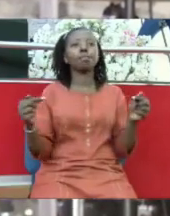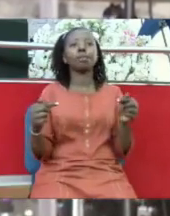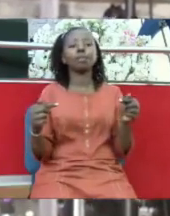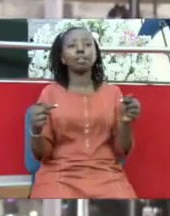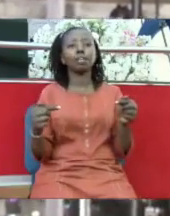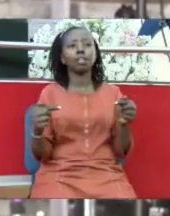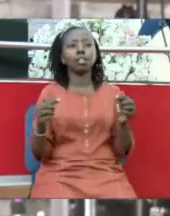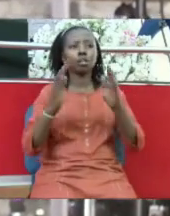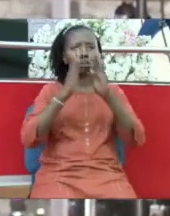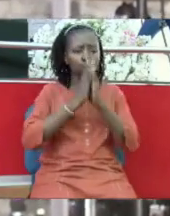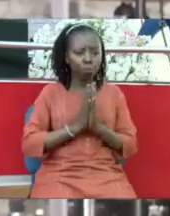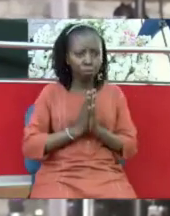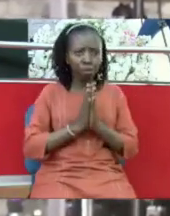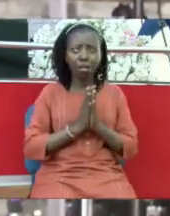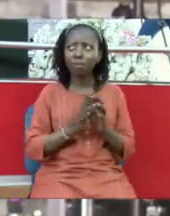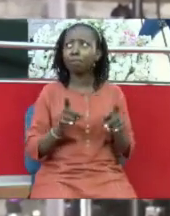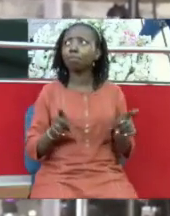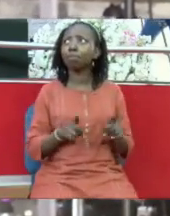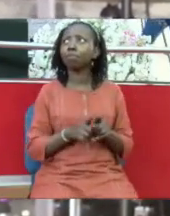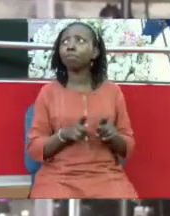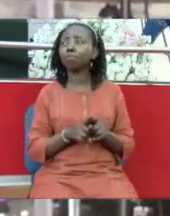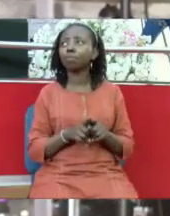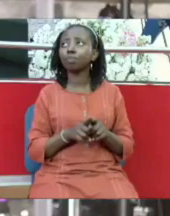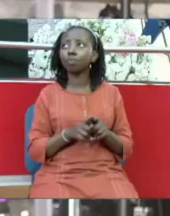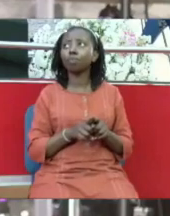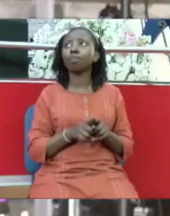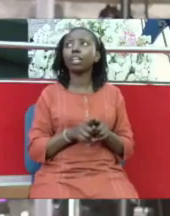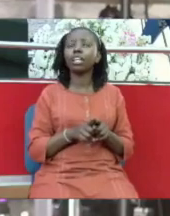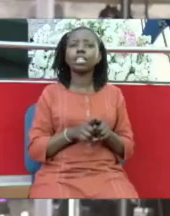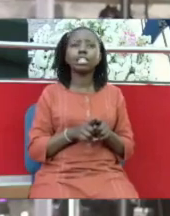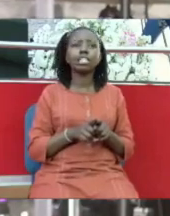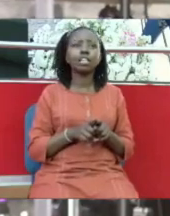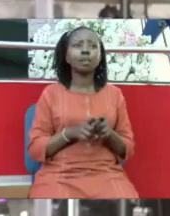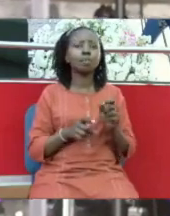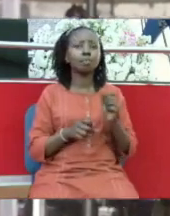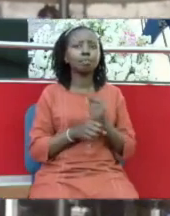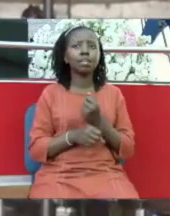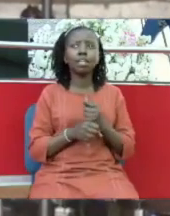Prayer is the fuel. It's the fuel, the petrol, the fuel that keeps